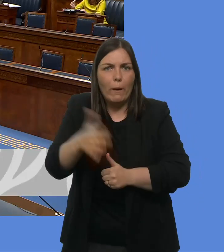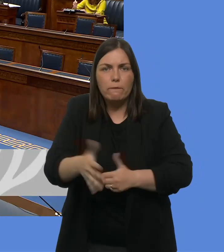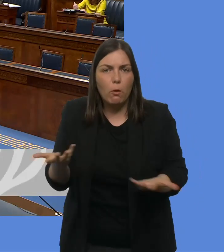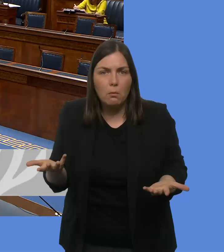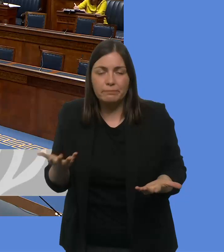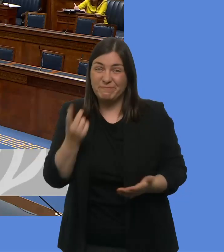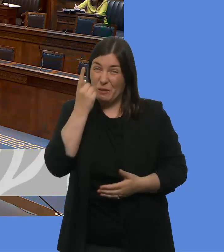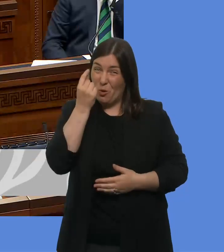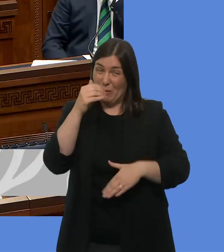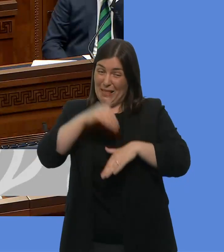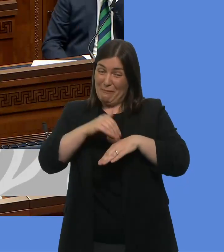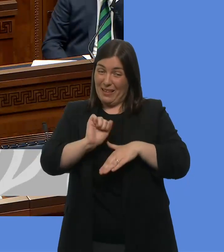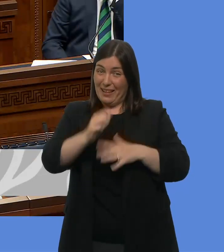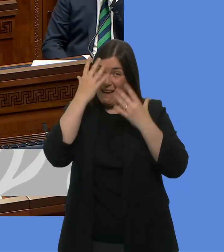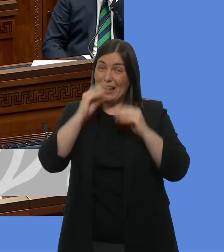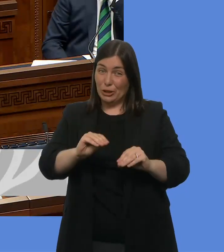and well-being.